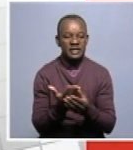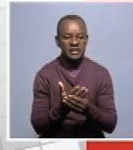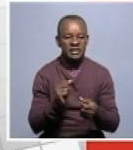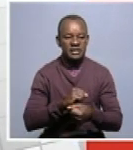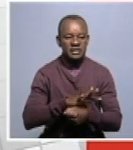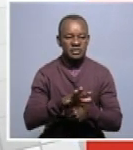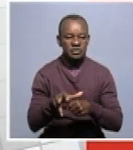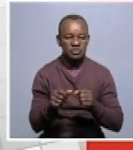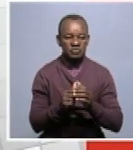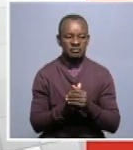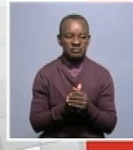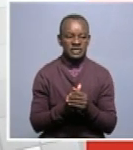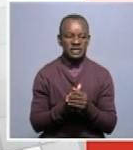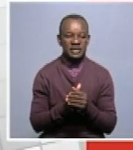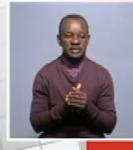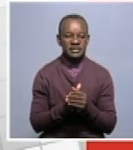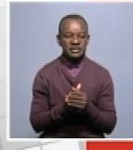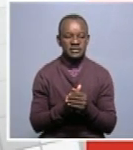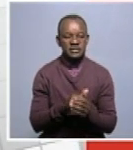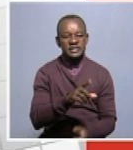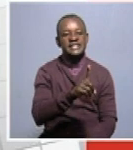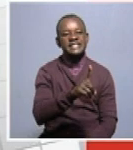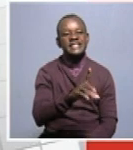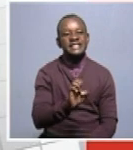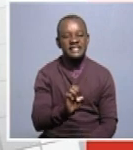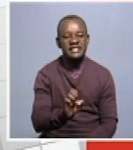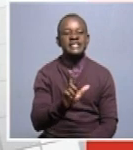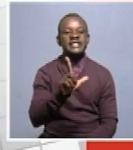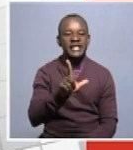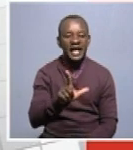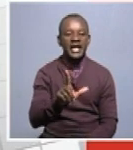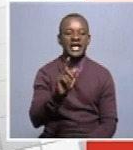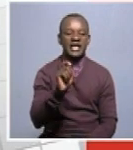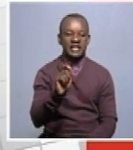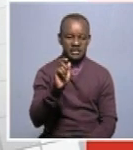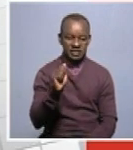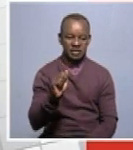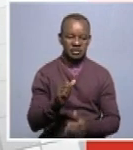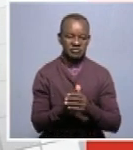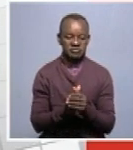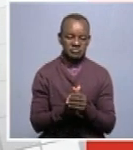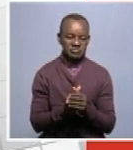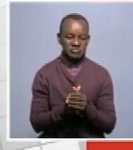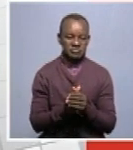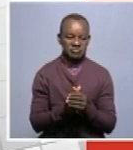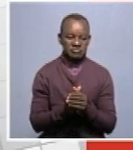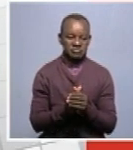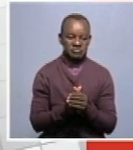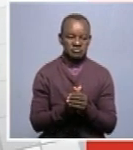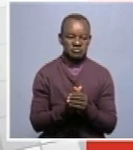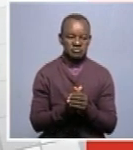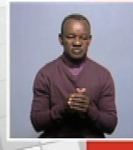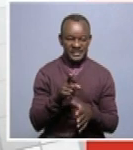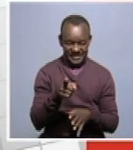by WHO, but the most important ones are the 4 major